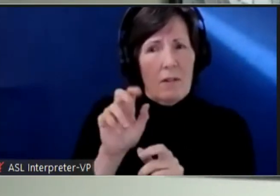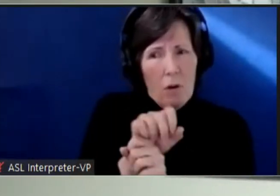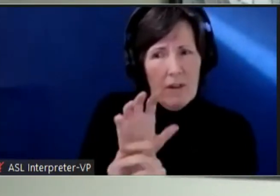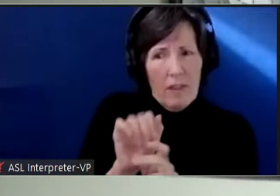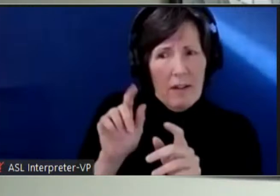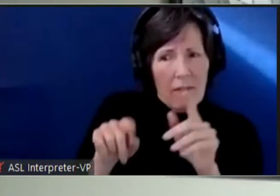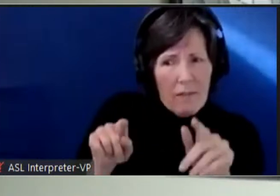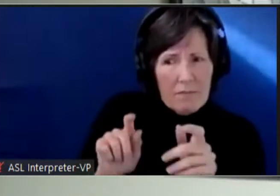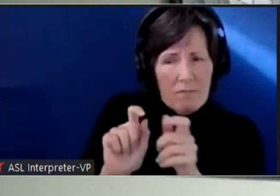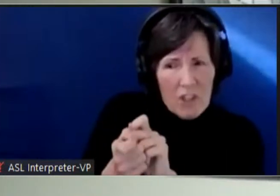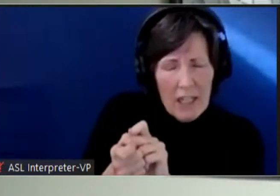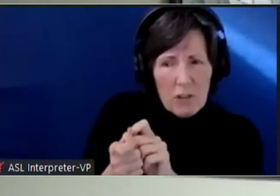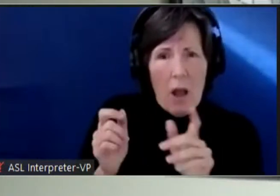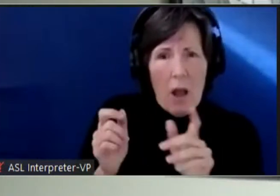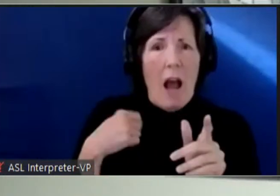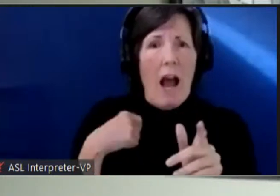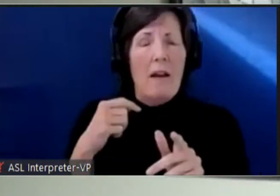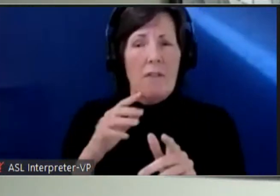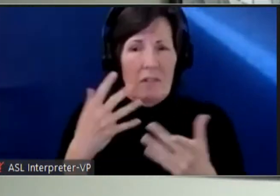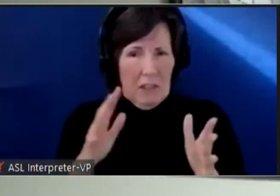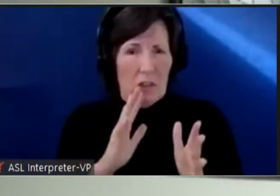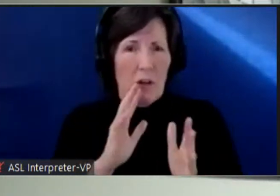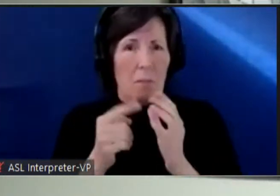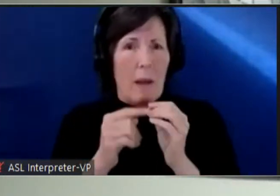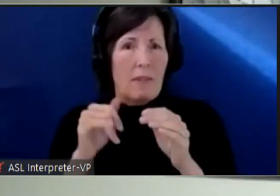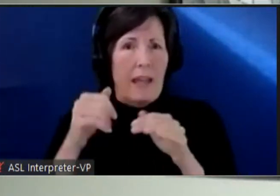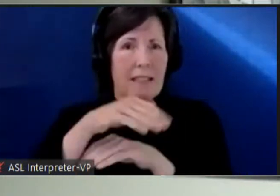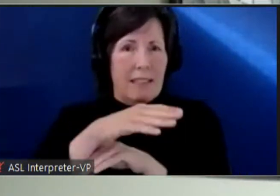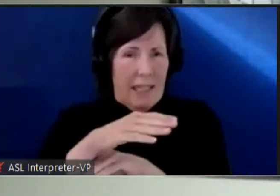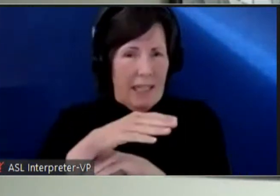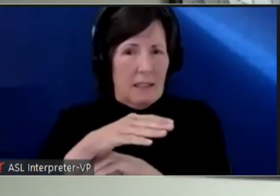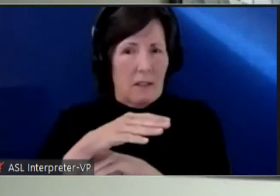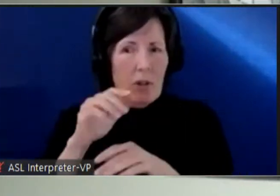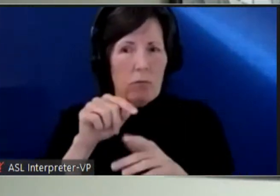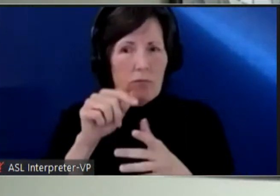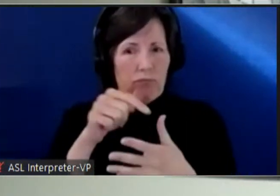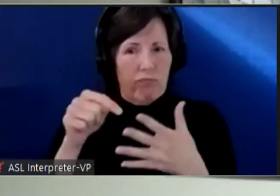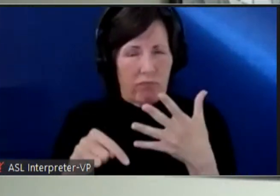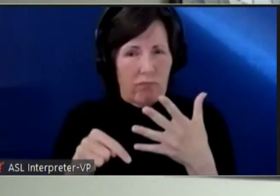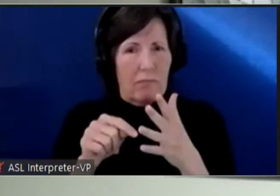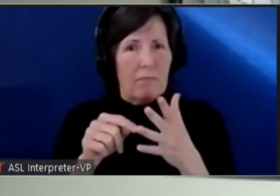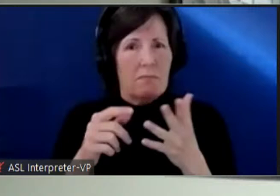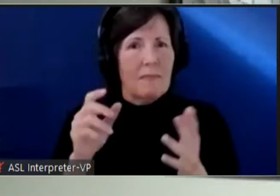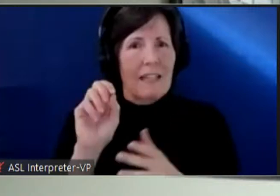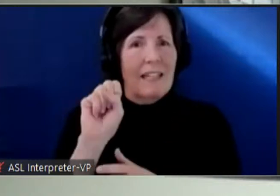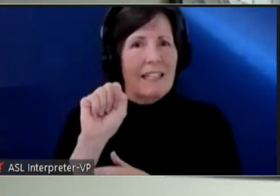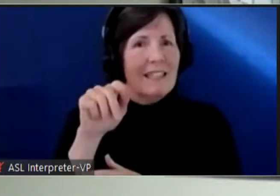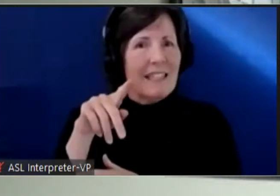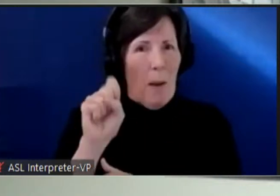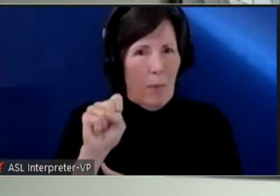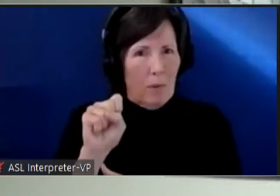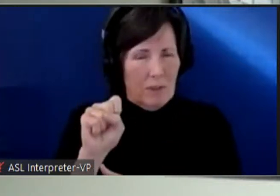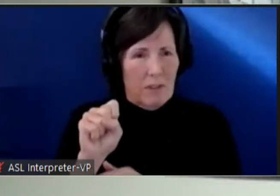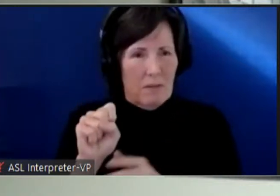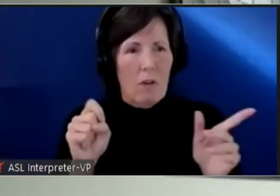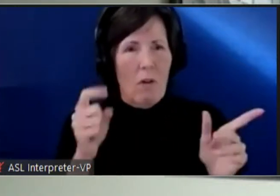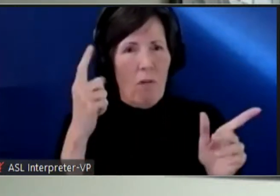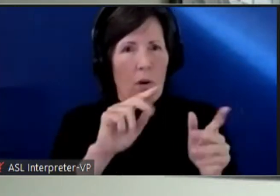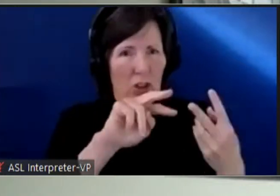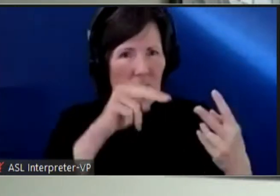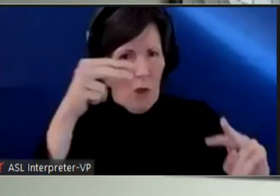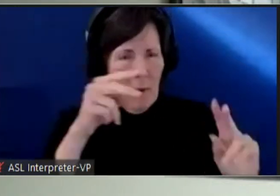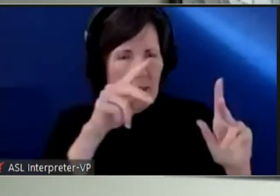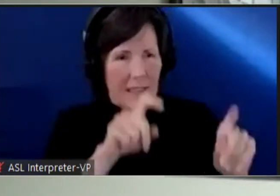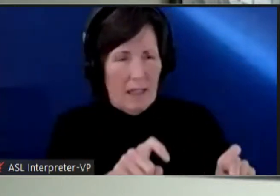particular cases for genome testing. If they weren't done at the Valencia lab, and we don't